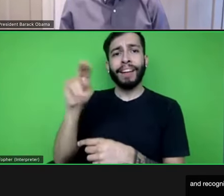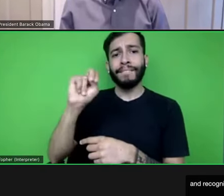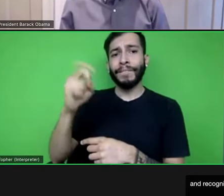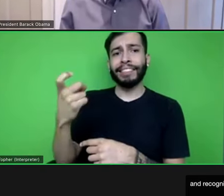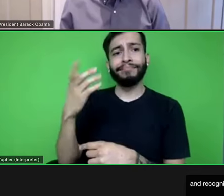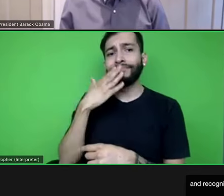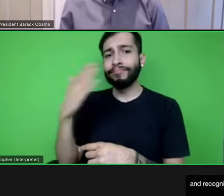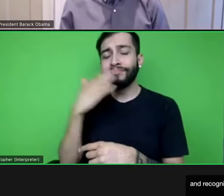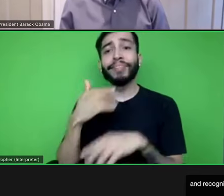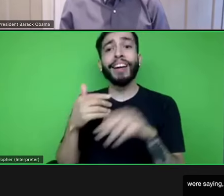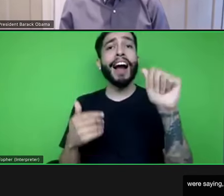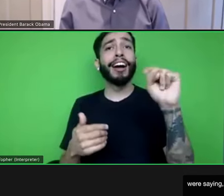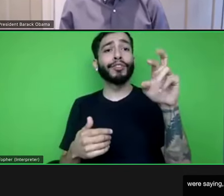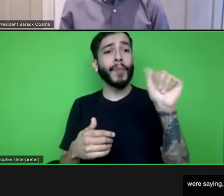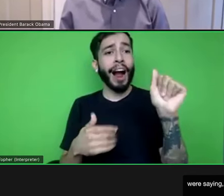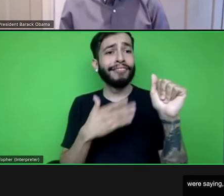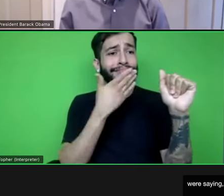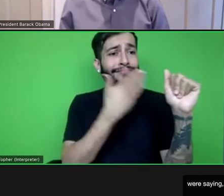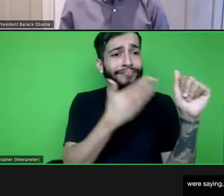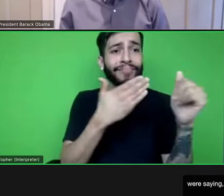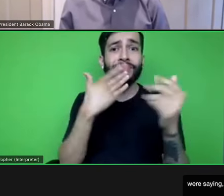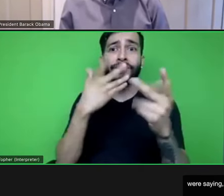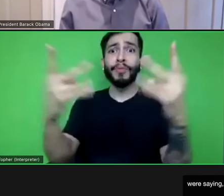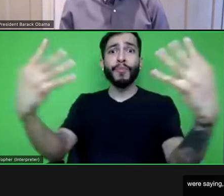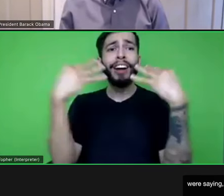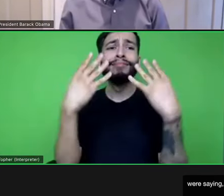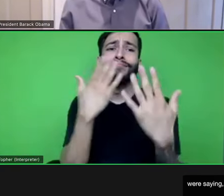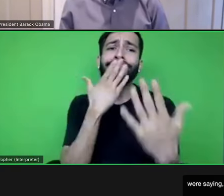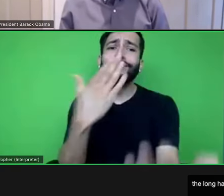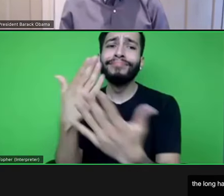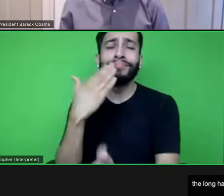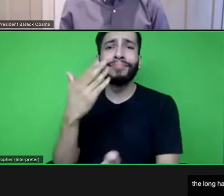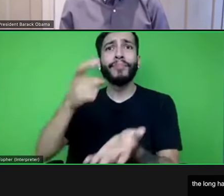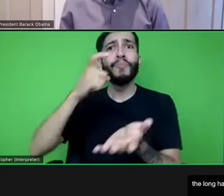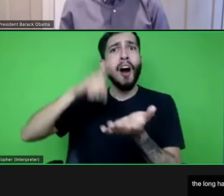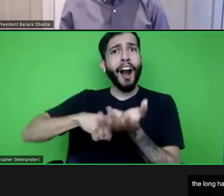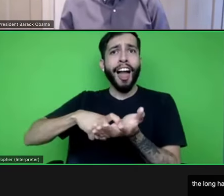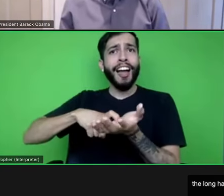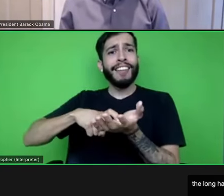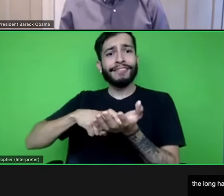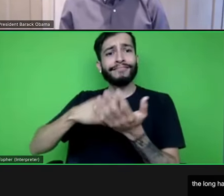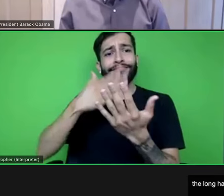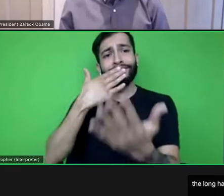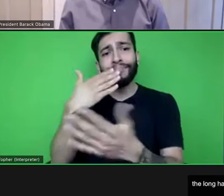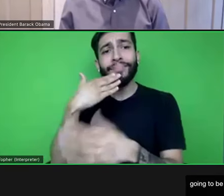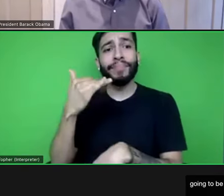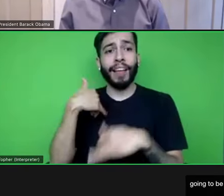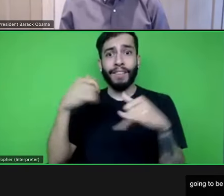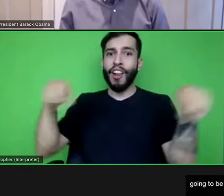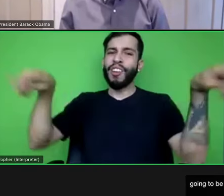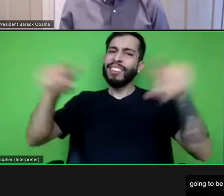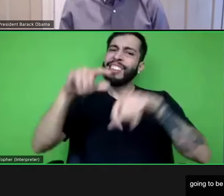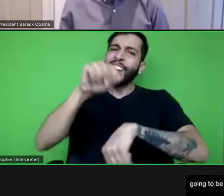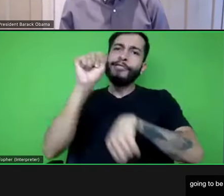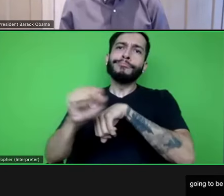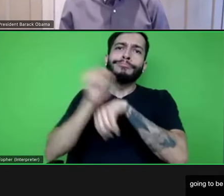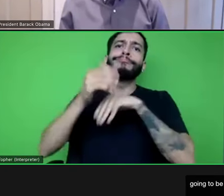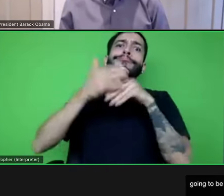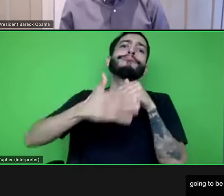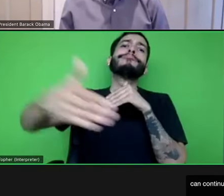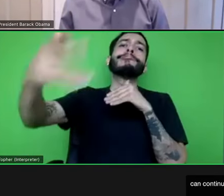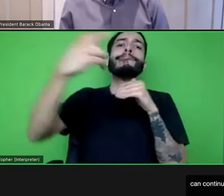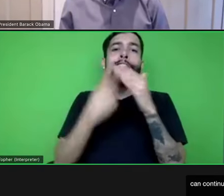long haul. We are only going to be successful if we can continue to expand our movement. But as you